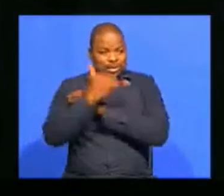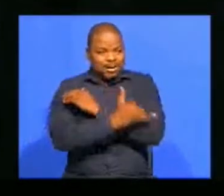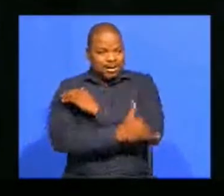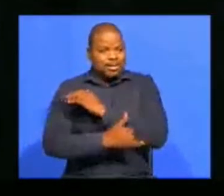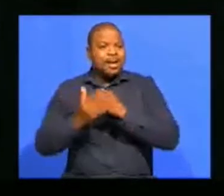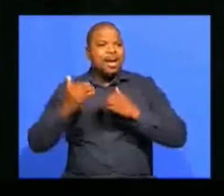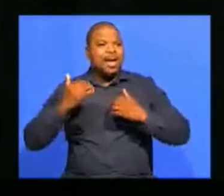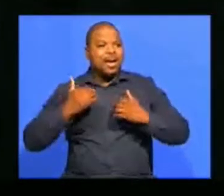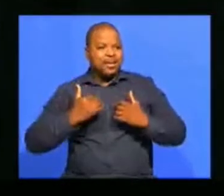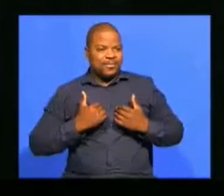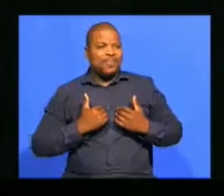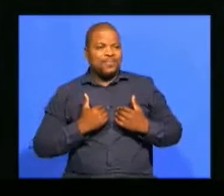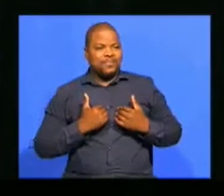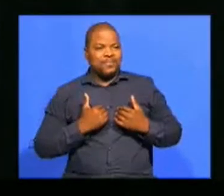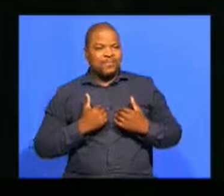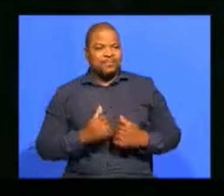countries